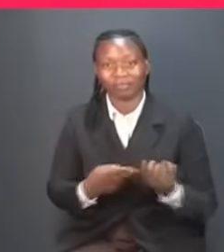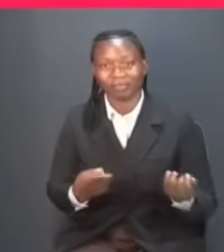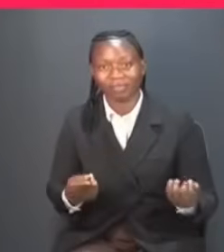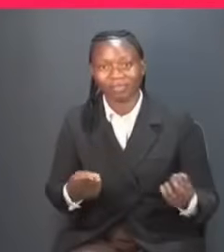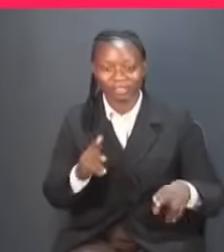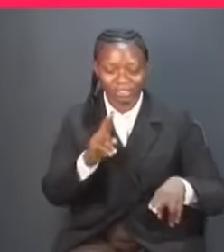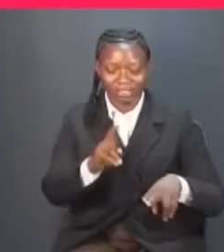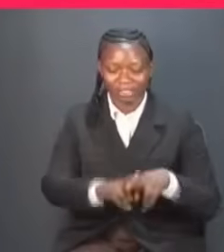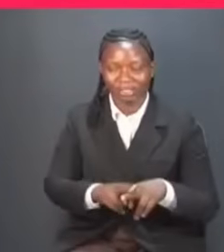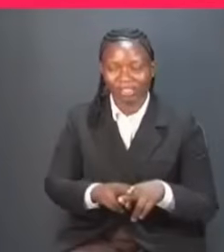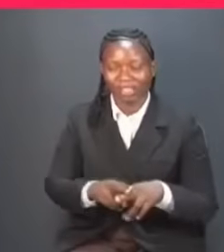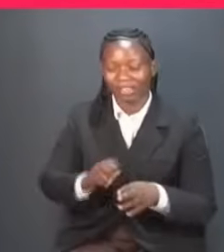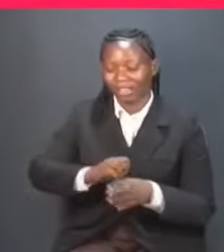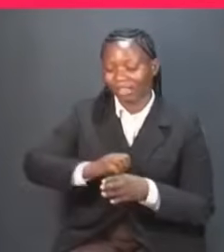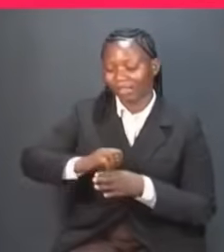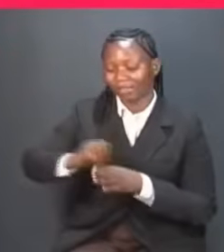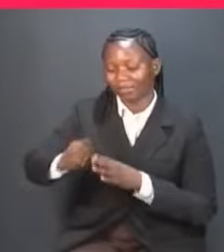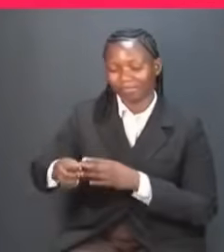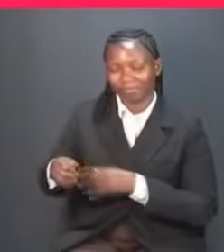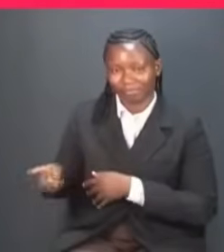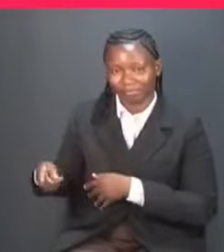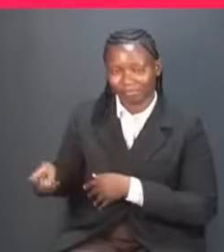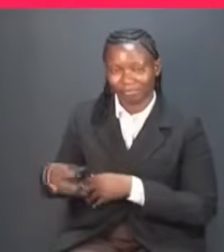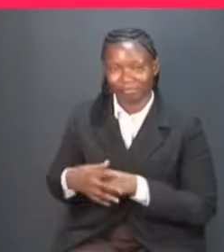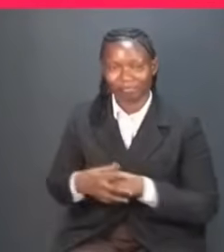seated at this end,